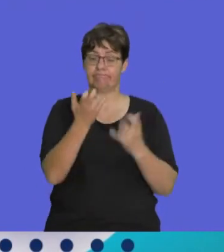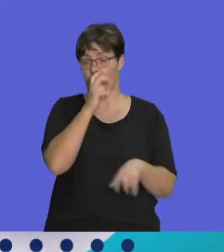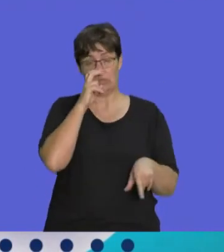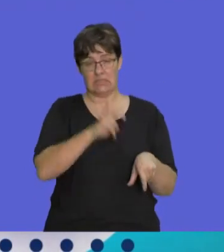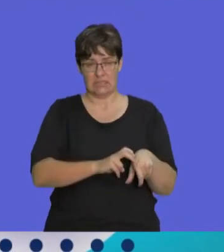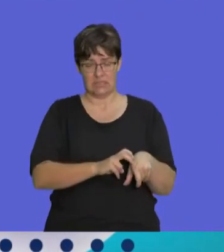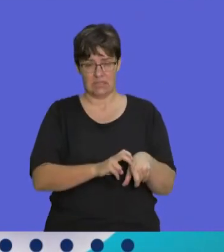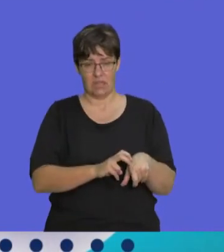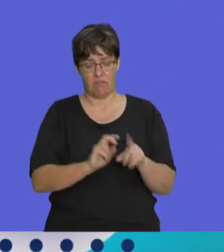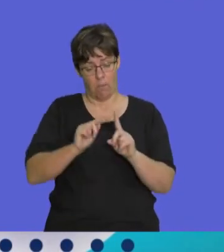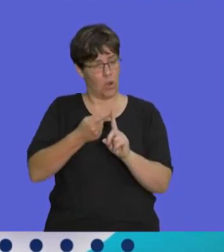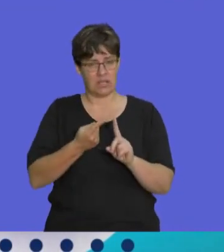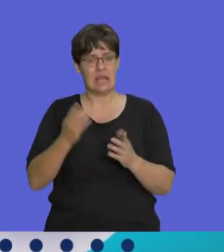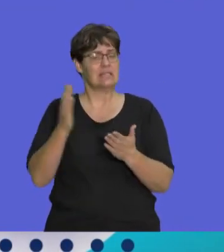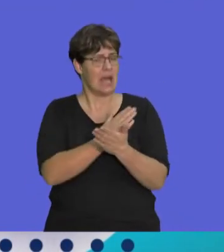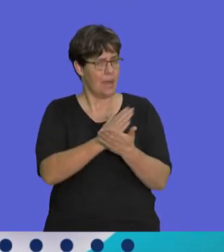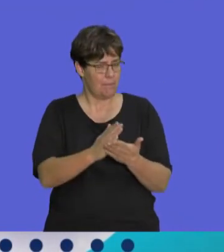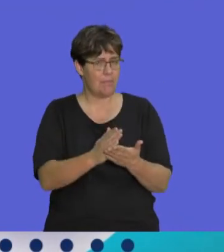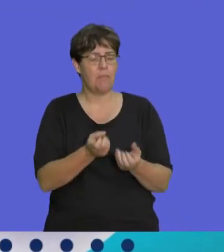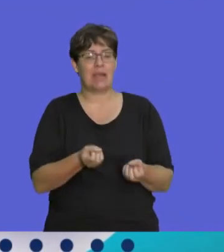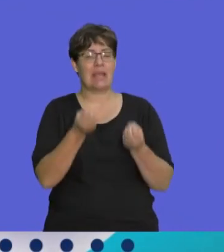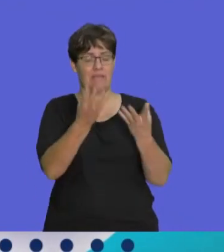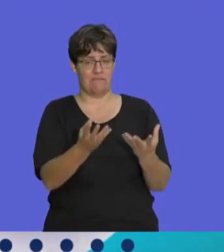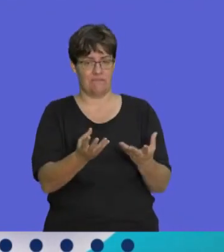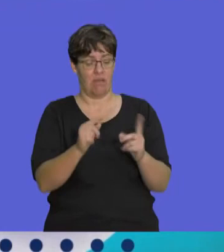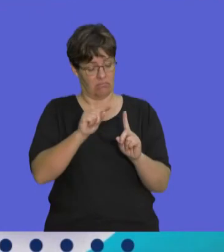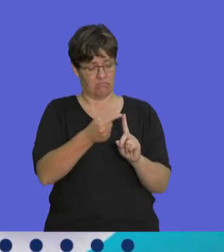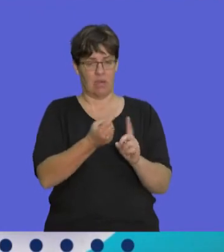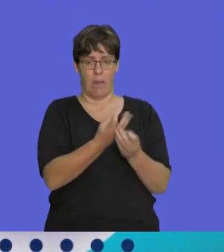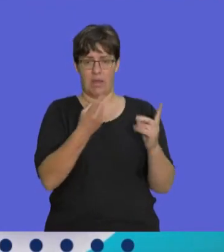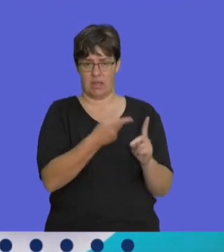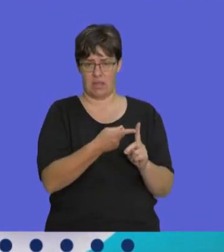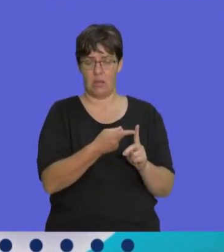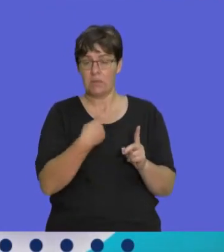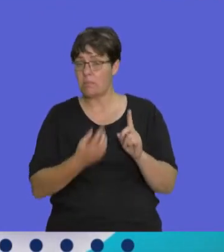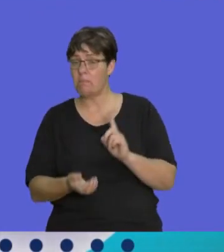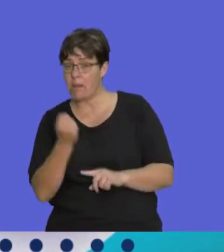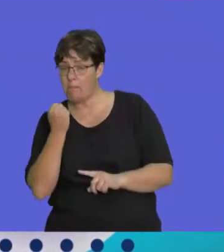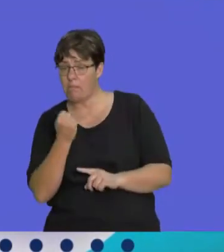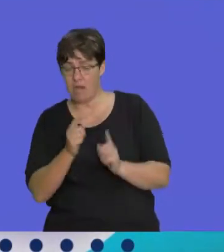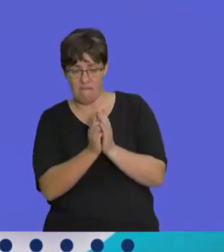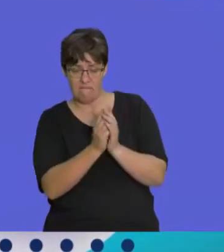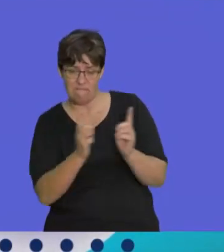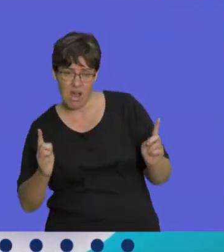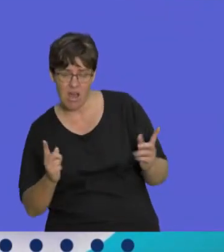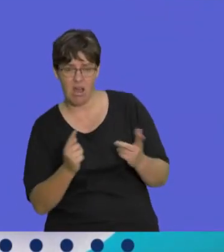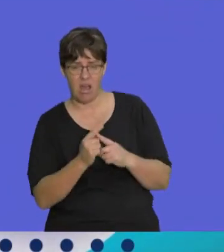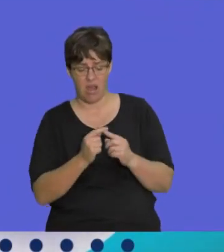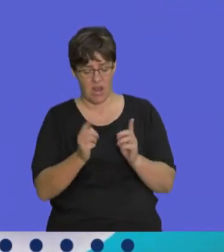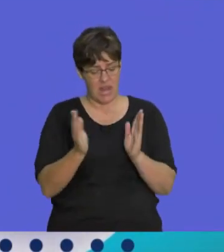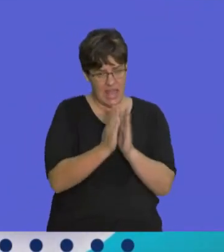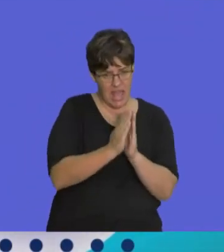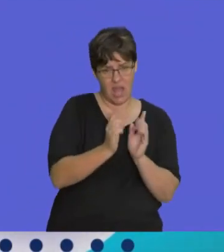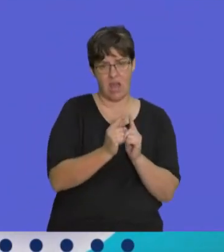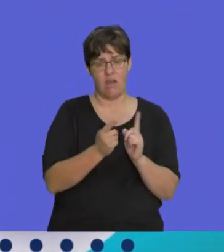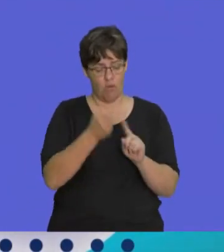the electric field at a point. Sometimes you may be given the electric field at a point. You may need to determine the distance of the point from the